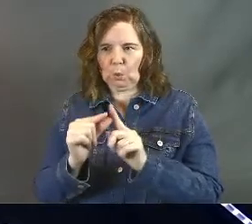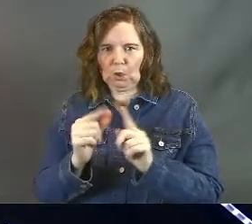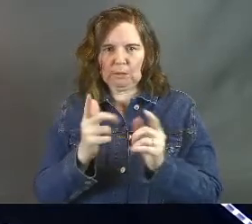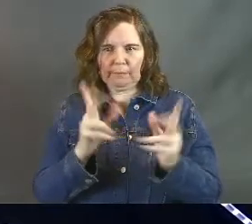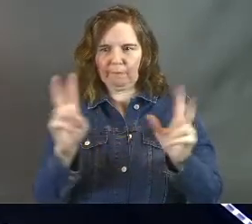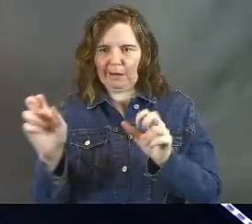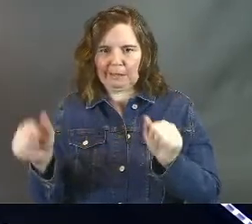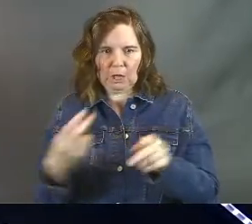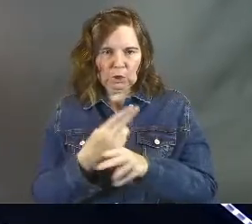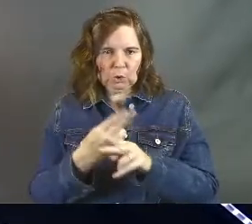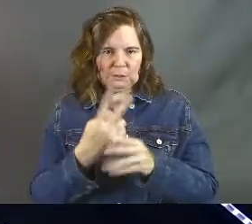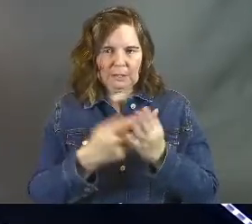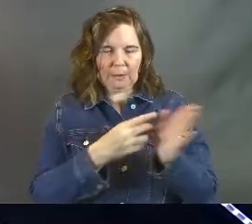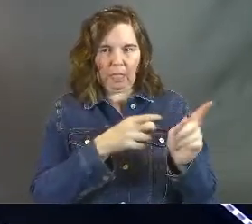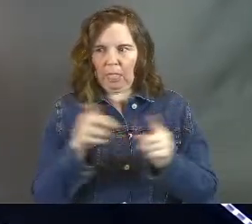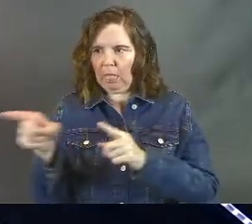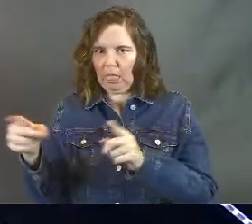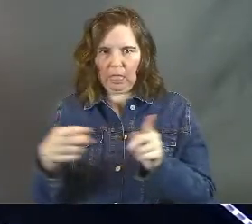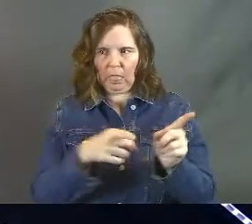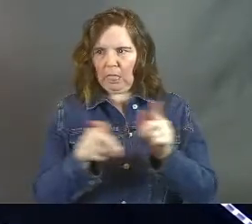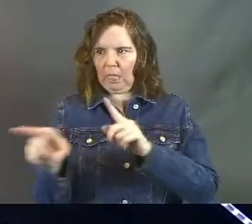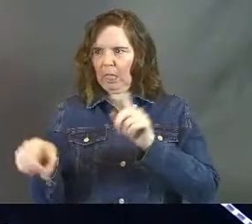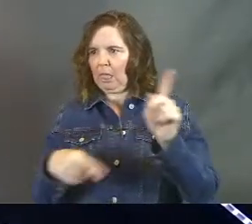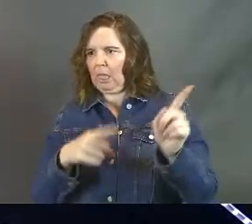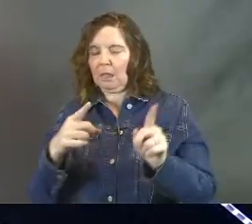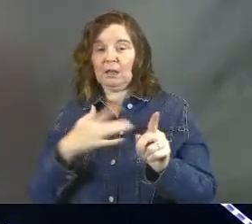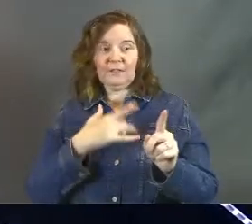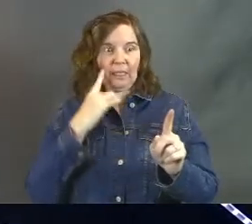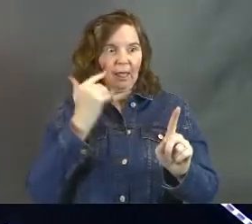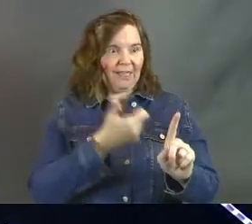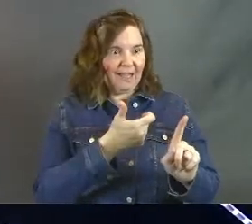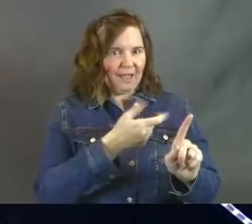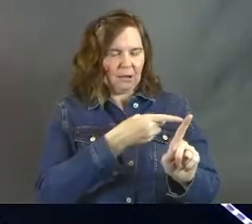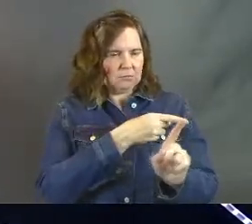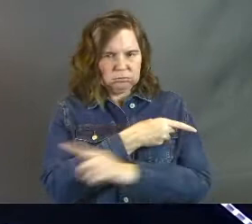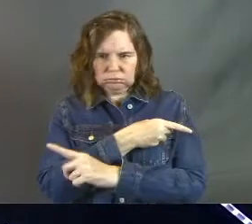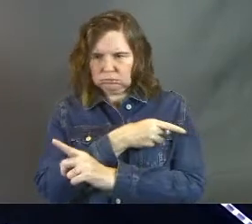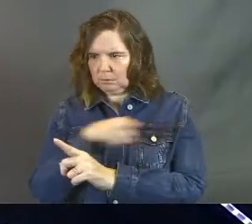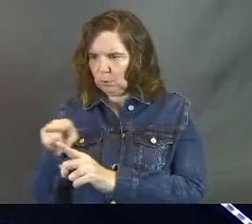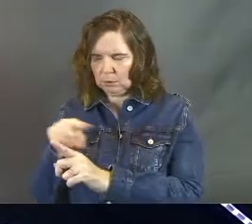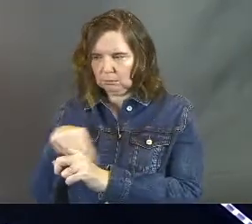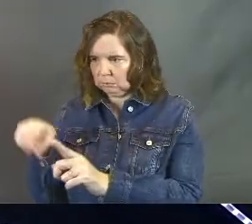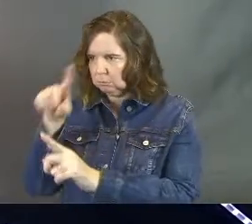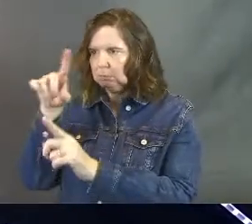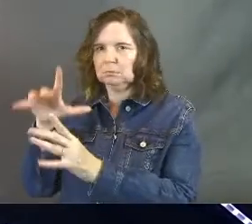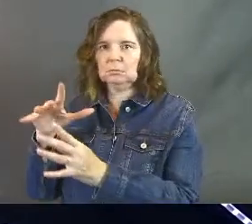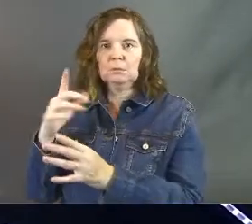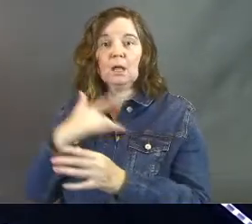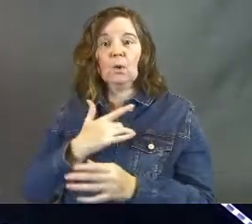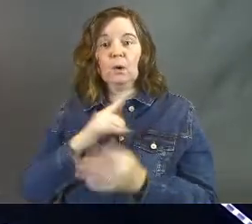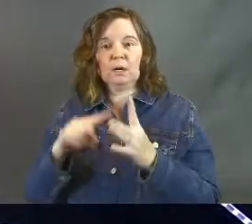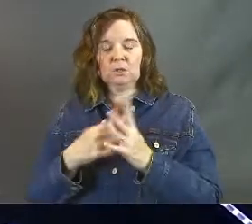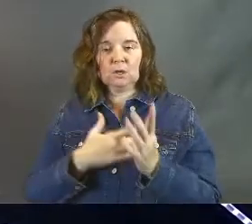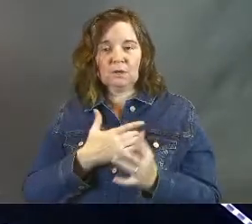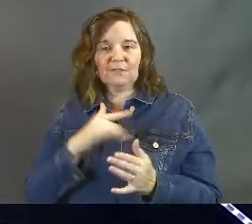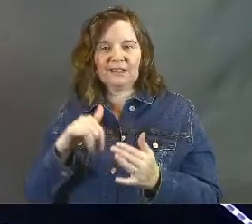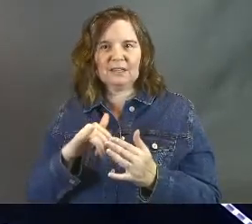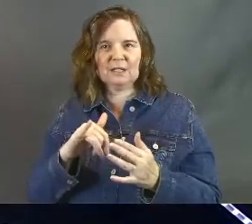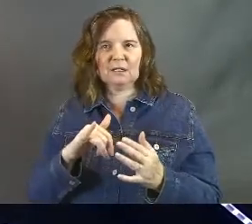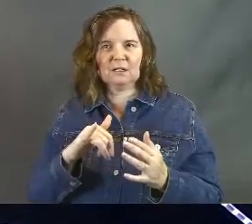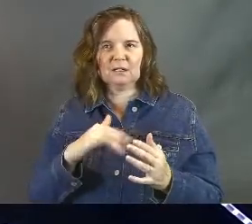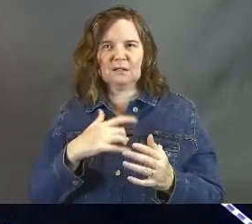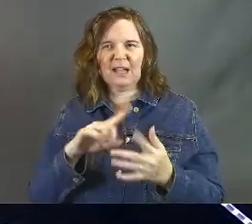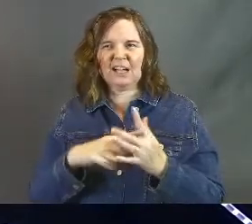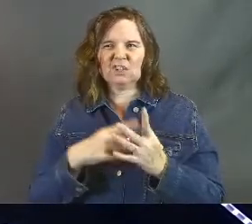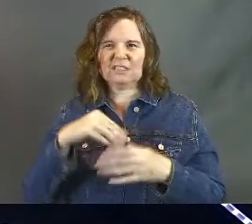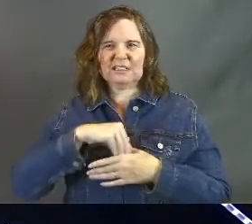use, what phrases we can use, it feels like a moving target. Does it ever feel like a moving target? It feels like a moving target, and what I start to feel is kind of whiny